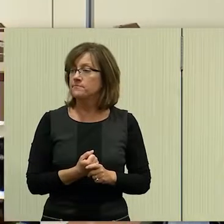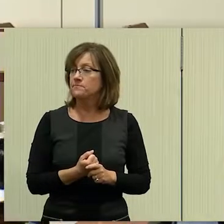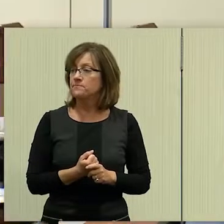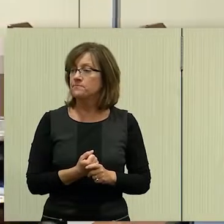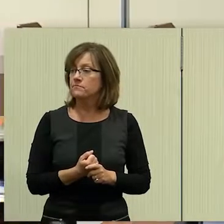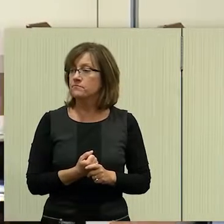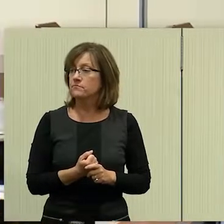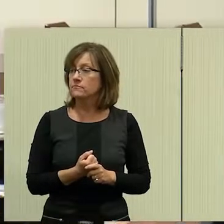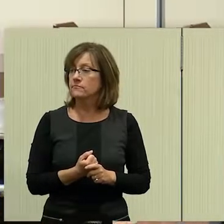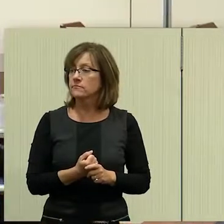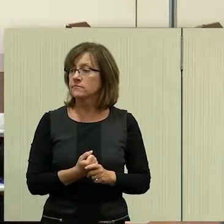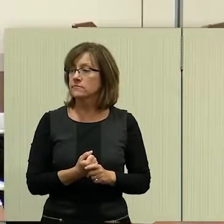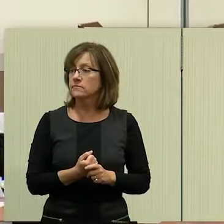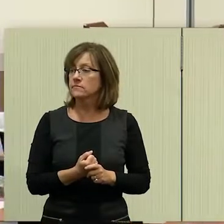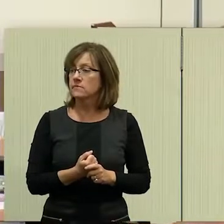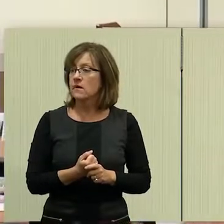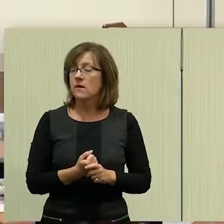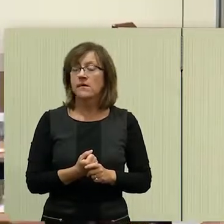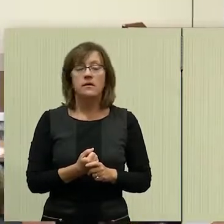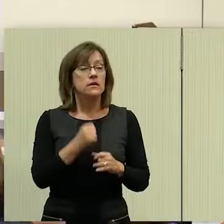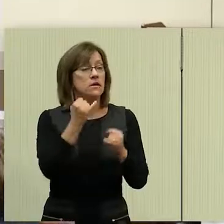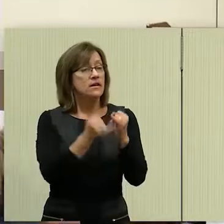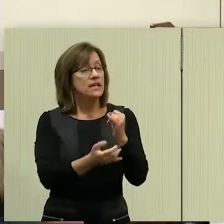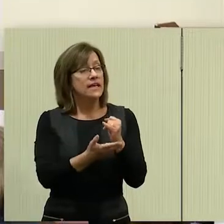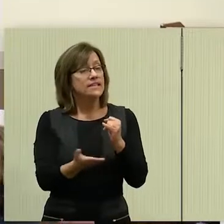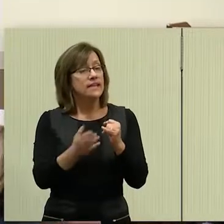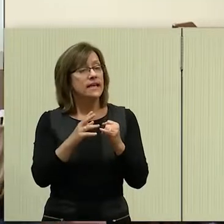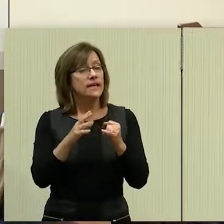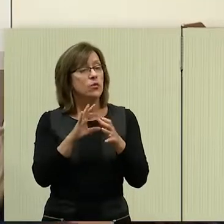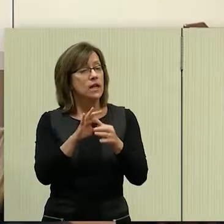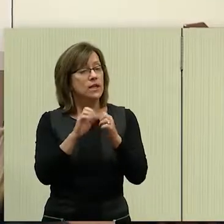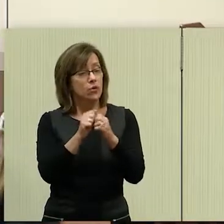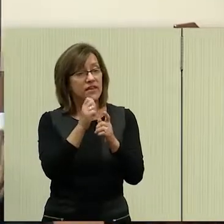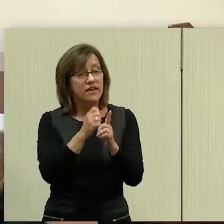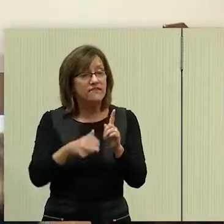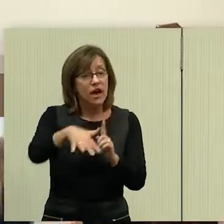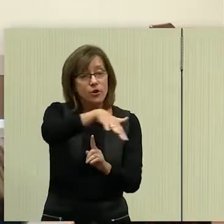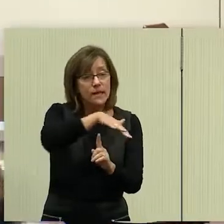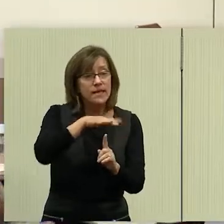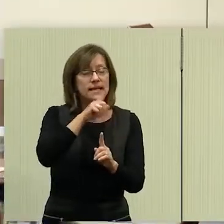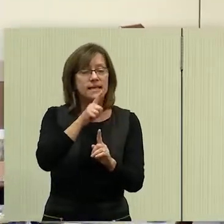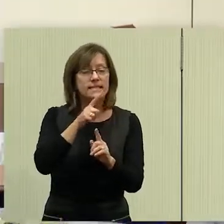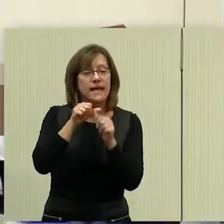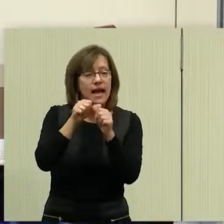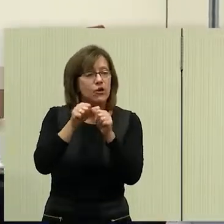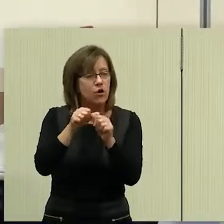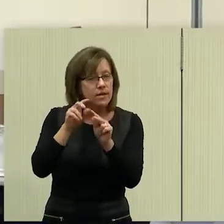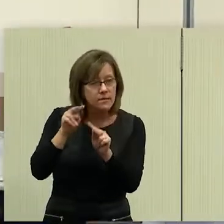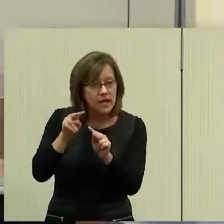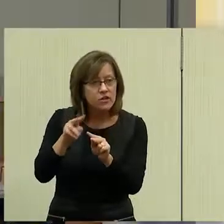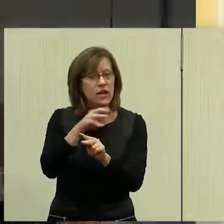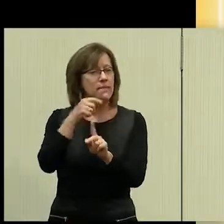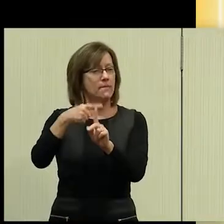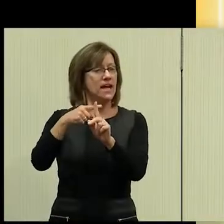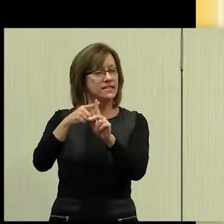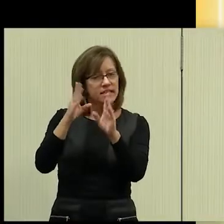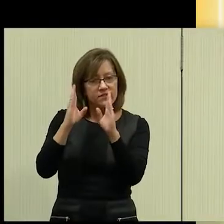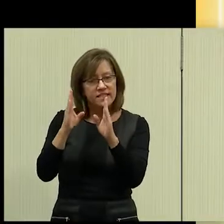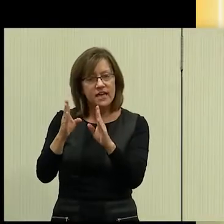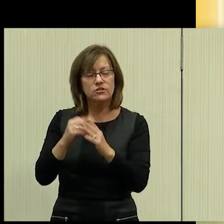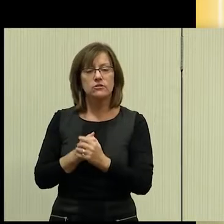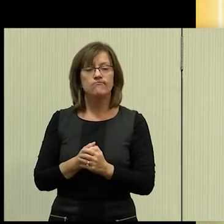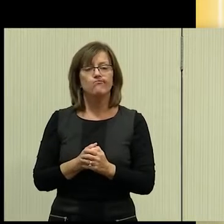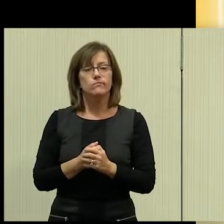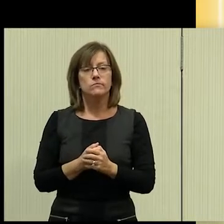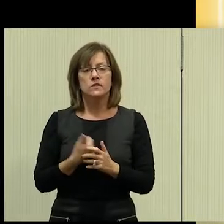Okay. Last thing about environments I want to talk about is just kind of ongoing monitoring and positive attention. So what was the